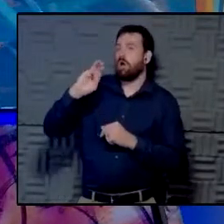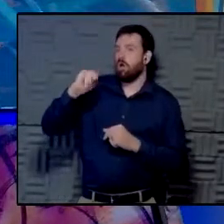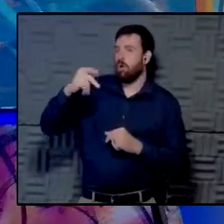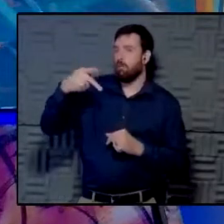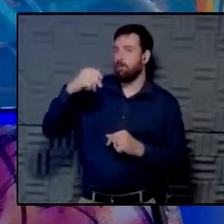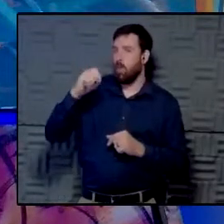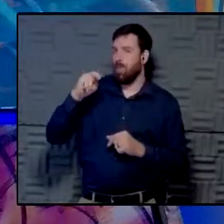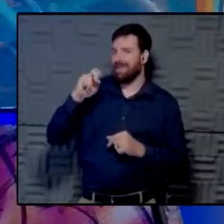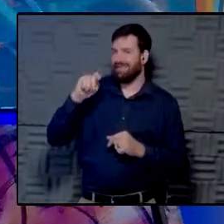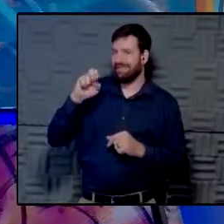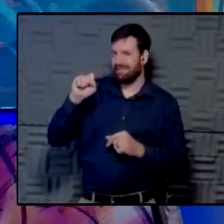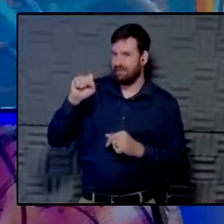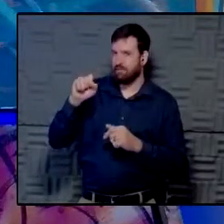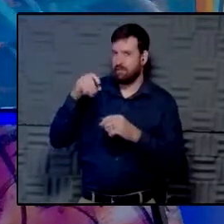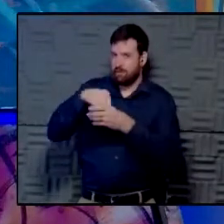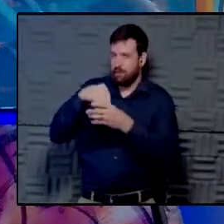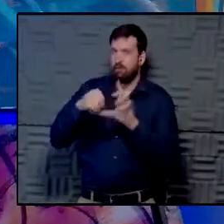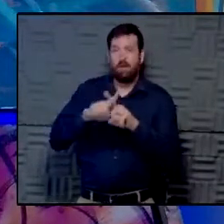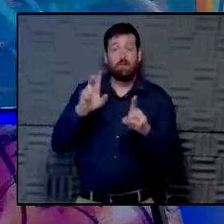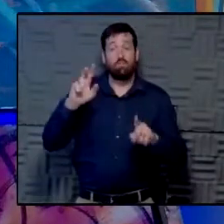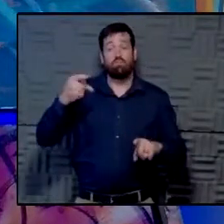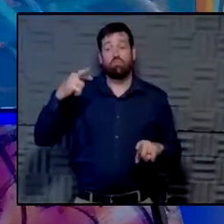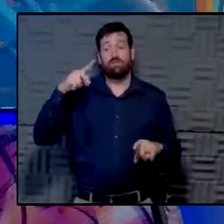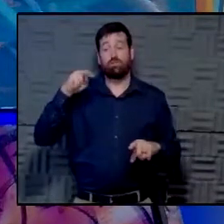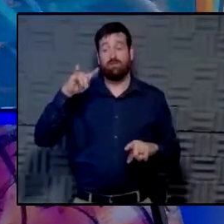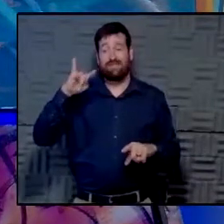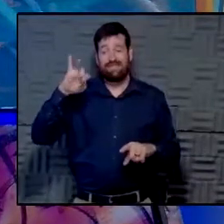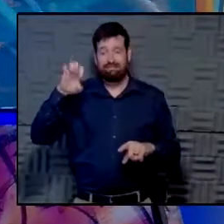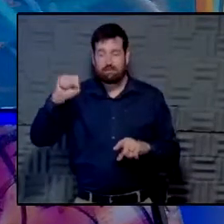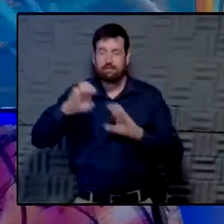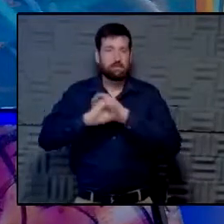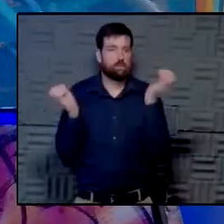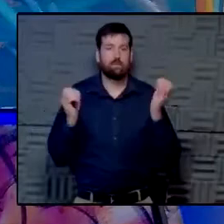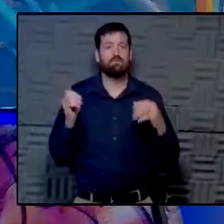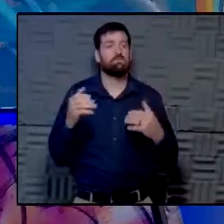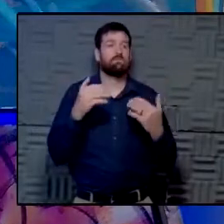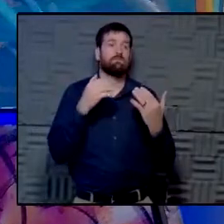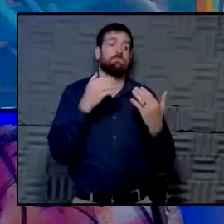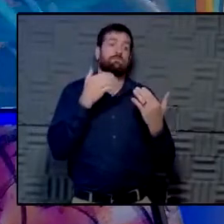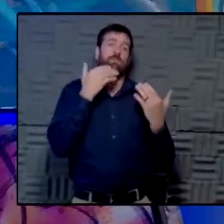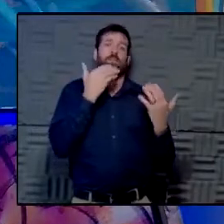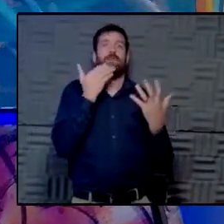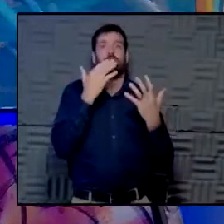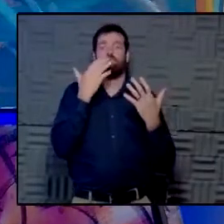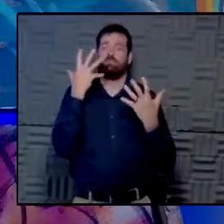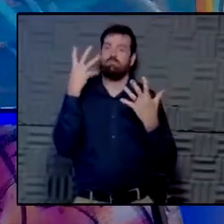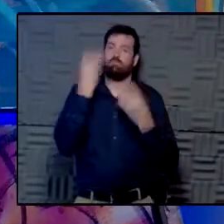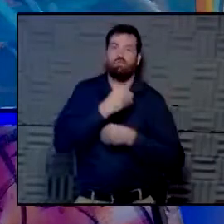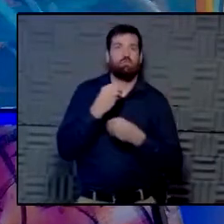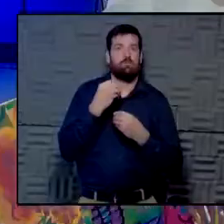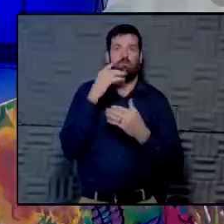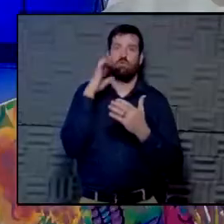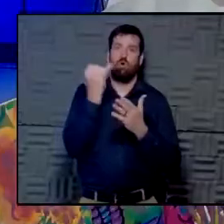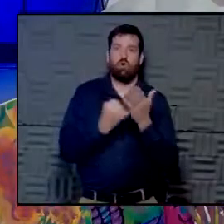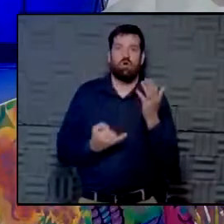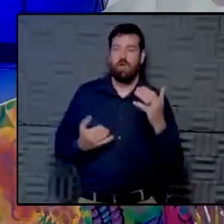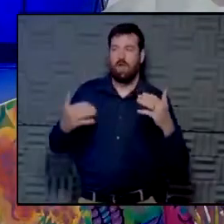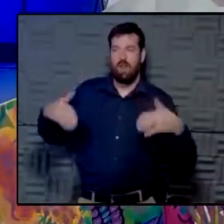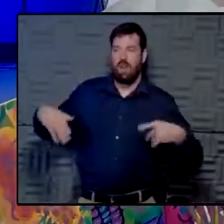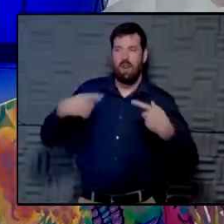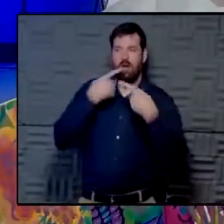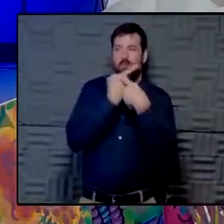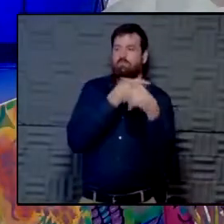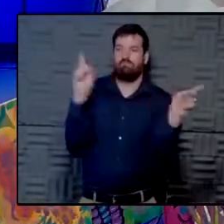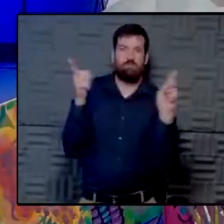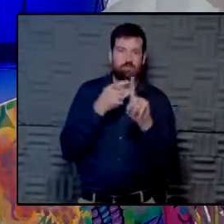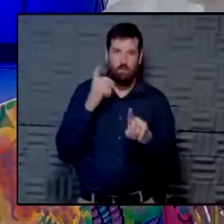preservative components. Okay, and Jennifer, thank you. She says she loves all the beautiful artwork, and we have not yet disclosed where